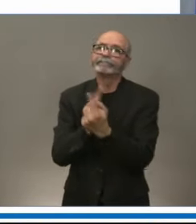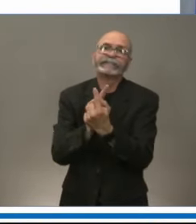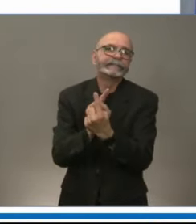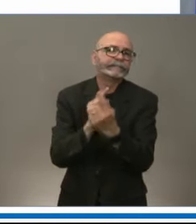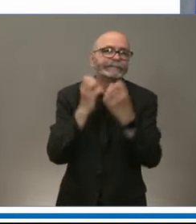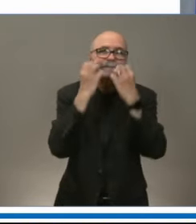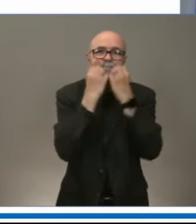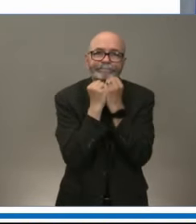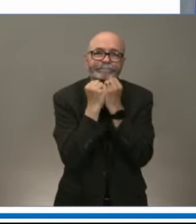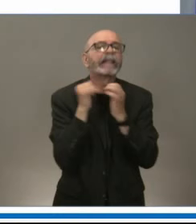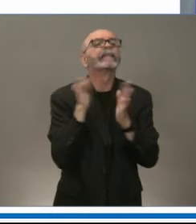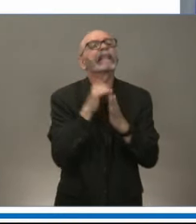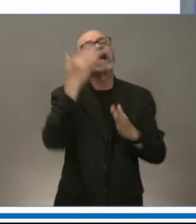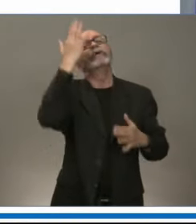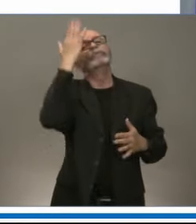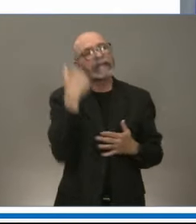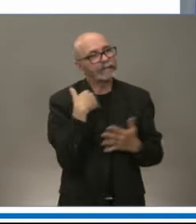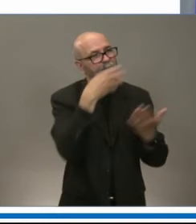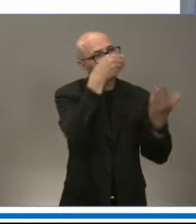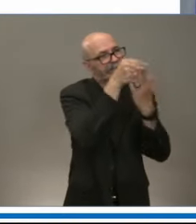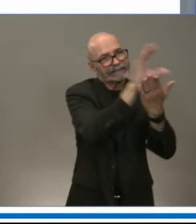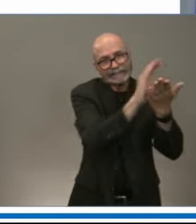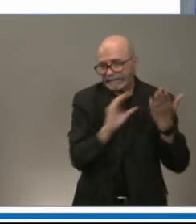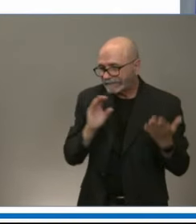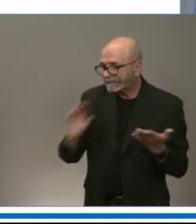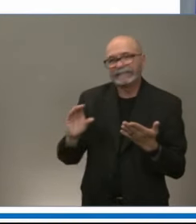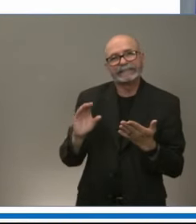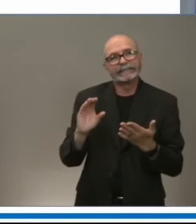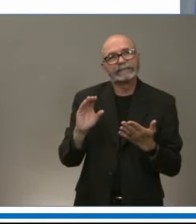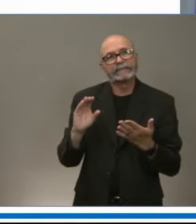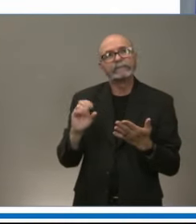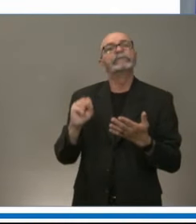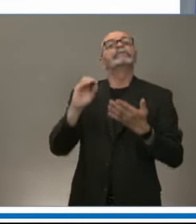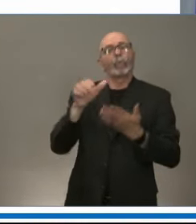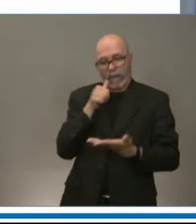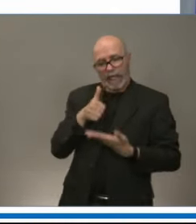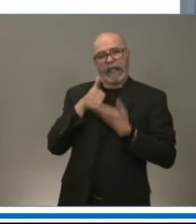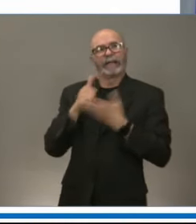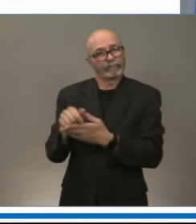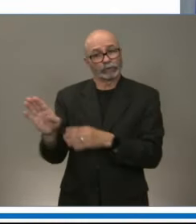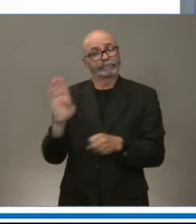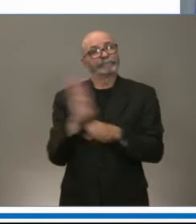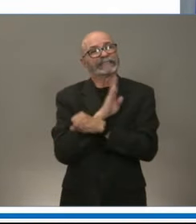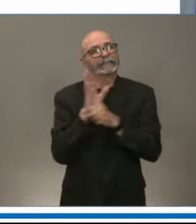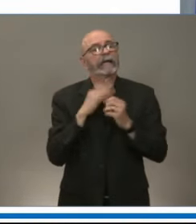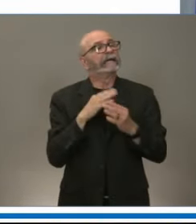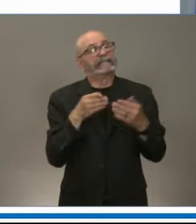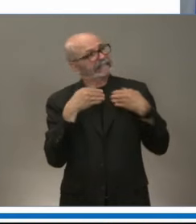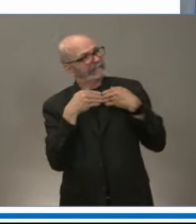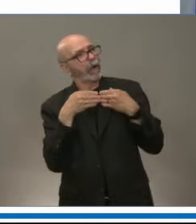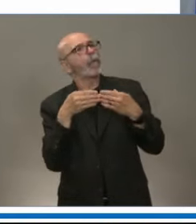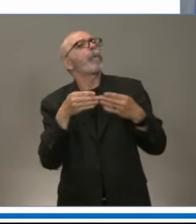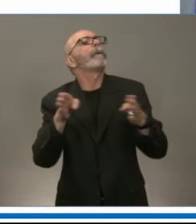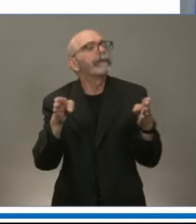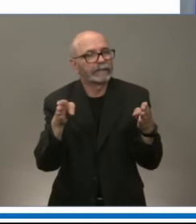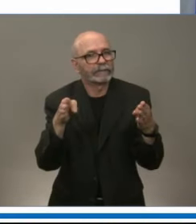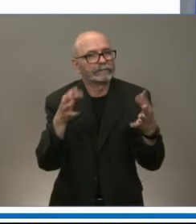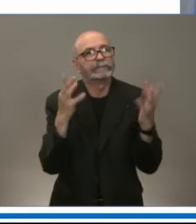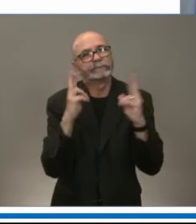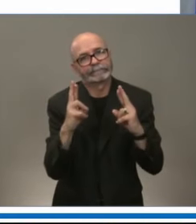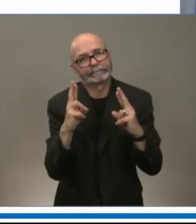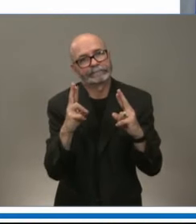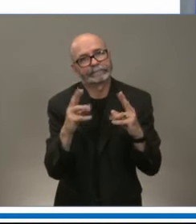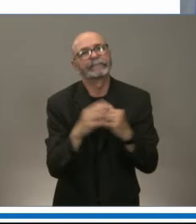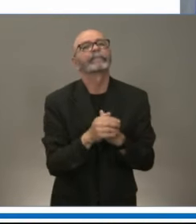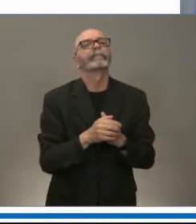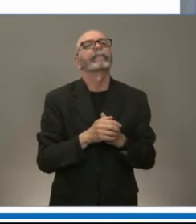money in their bank account to allow them to kind of weather this. Because I've said all along, if we follow the